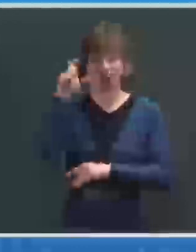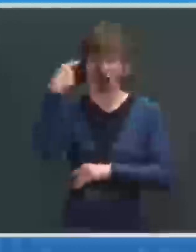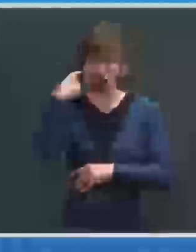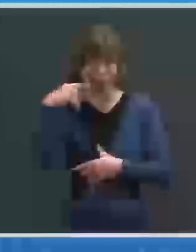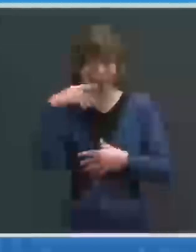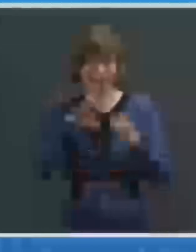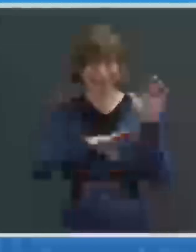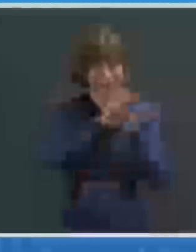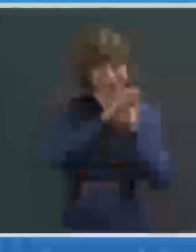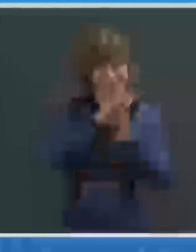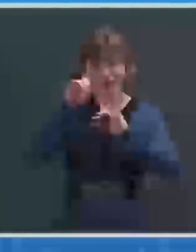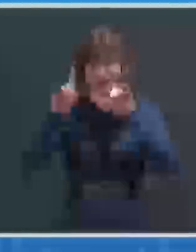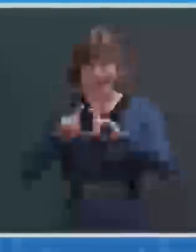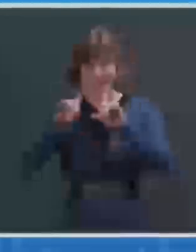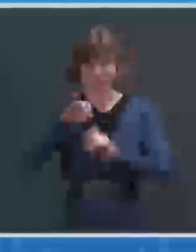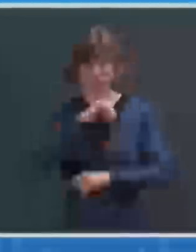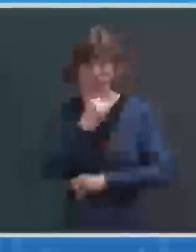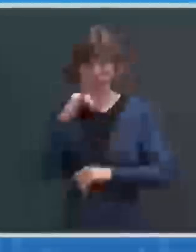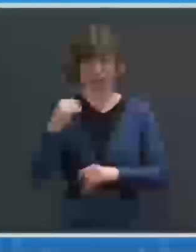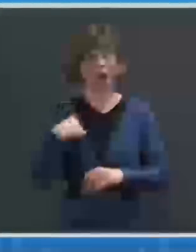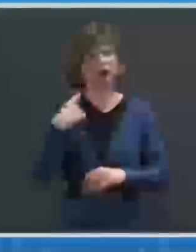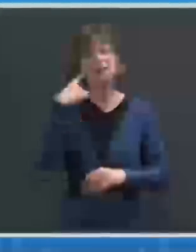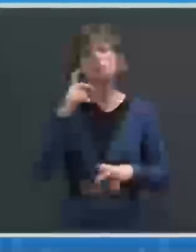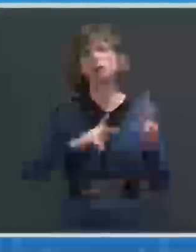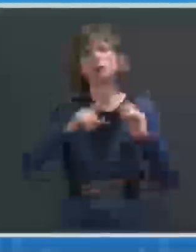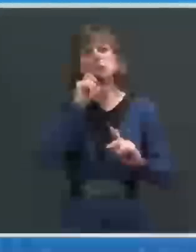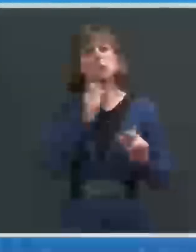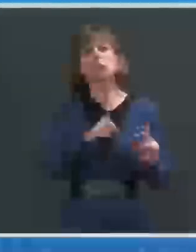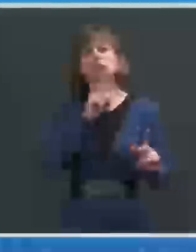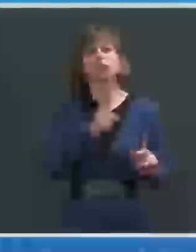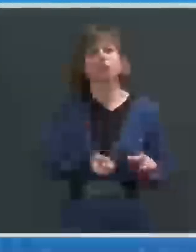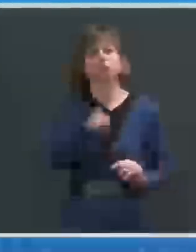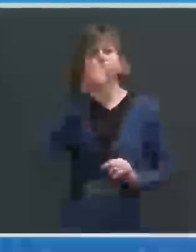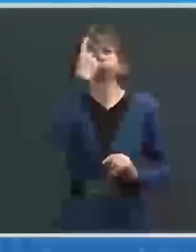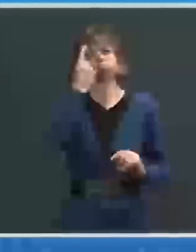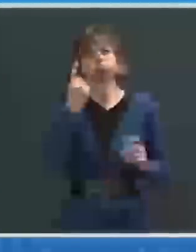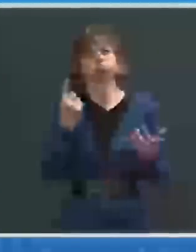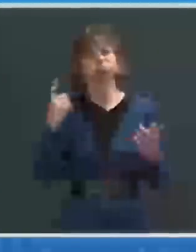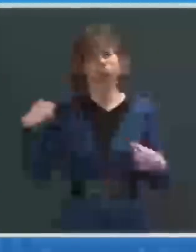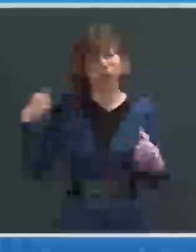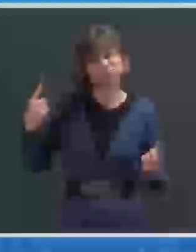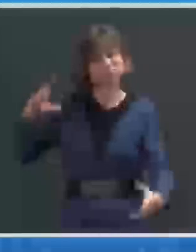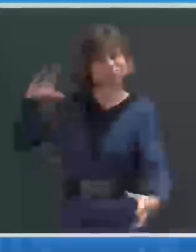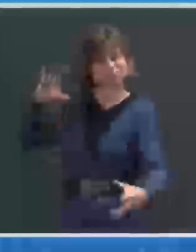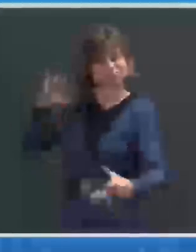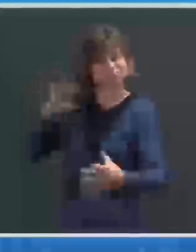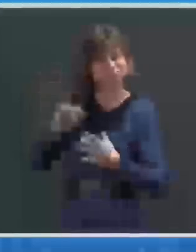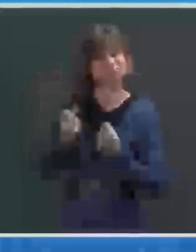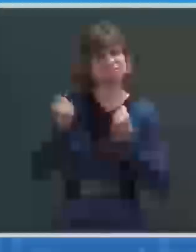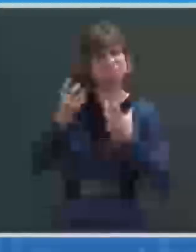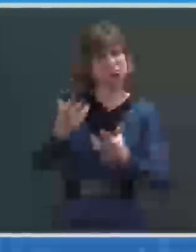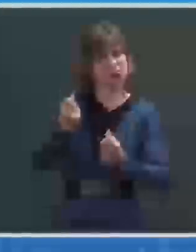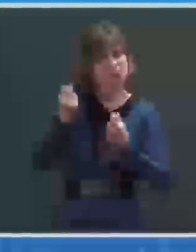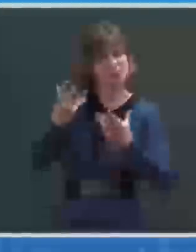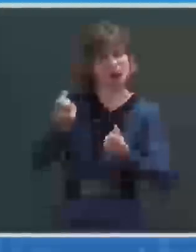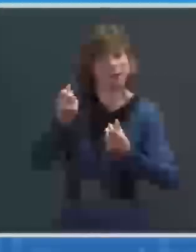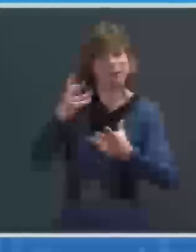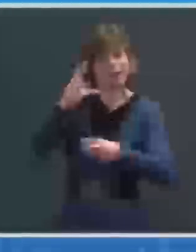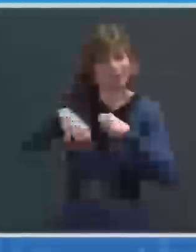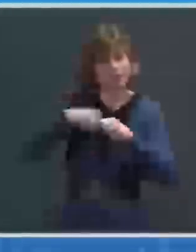of J&J. I think what people don't appreciate is that there have been decades of investment in